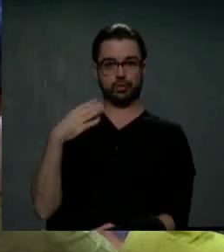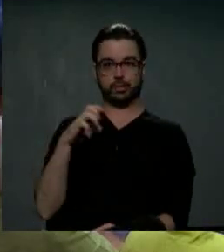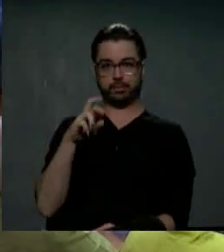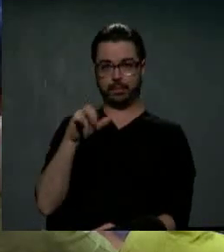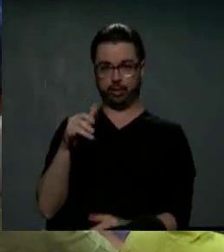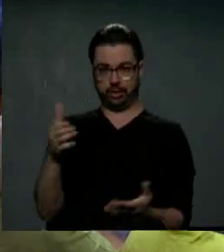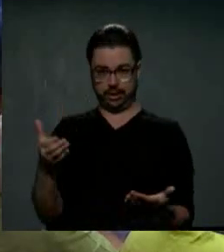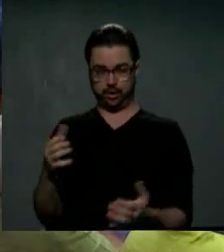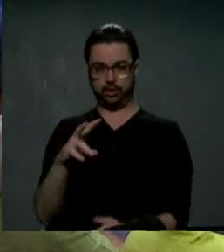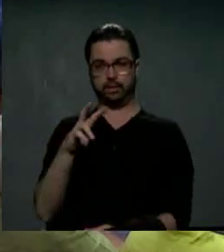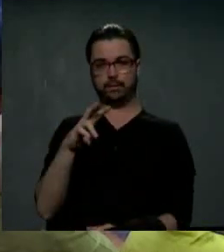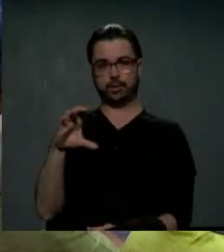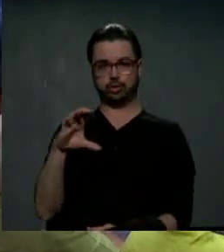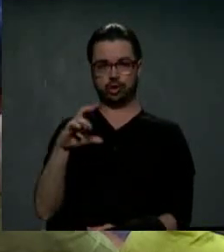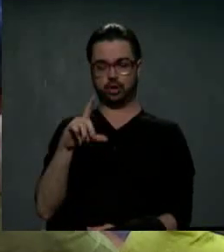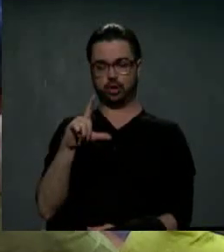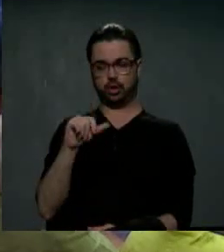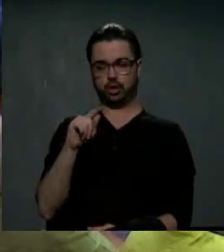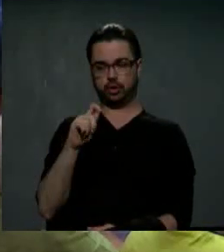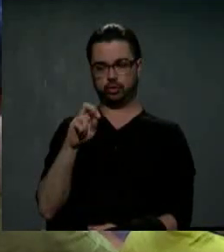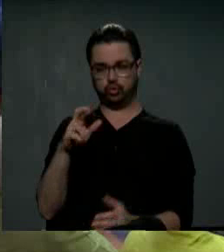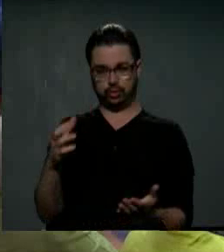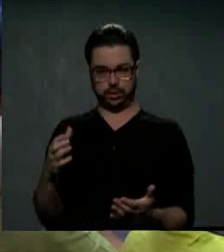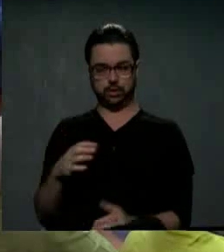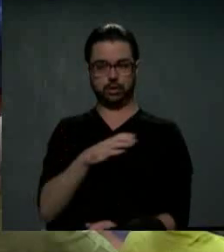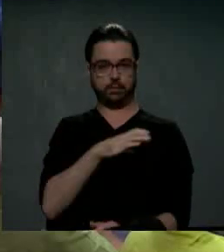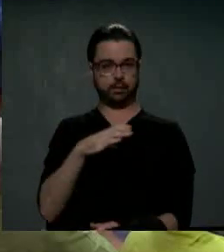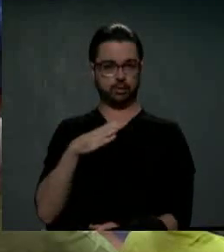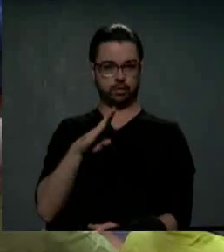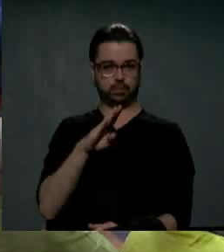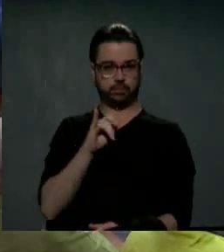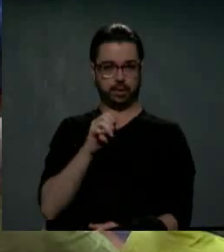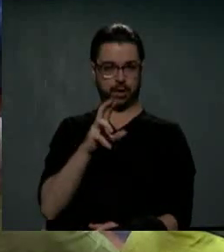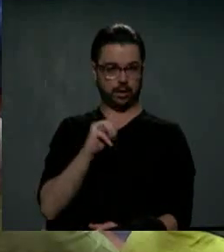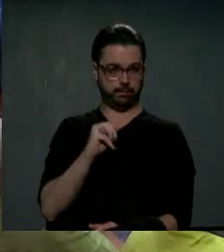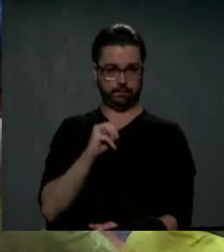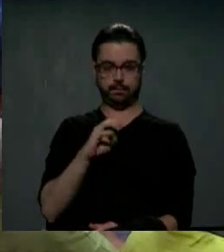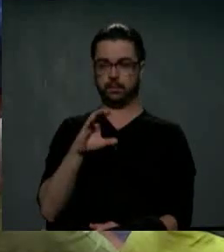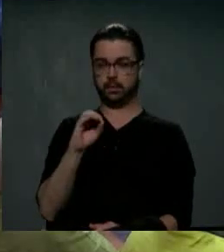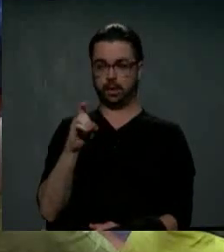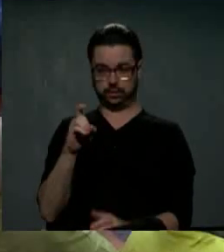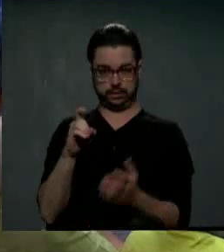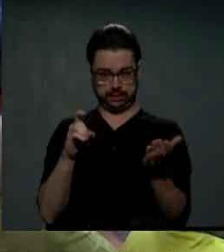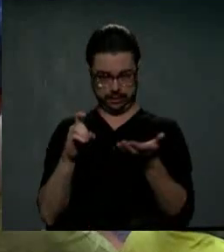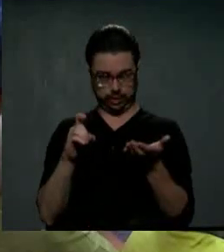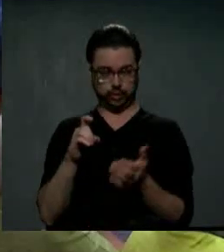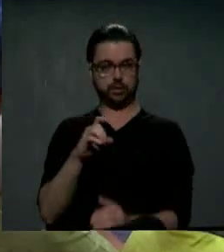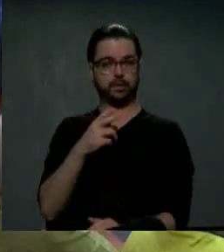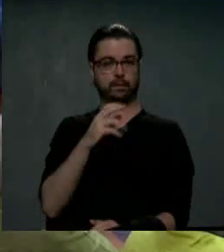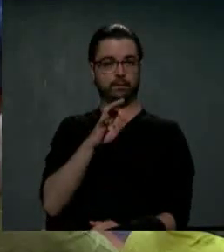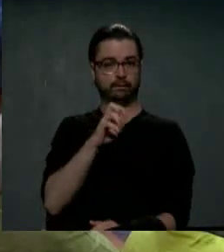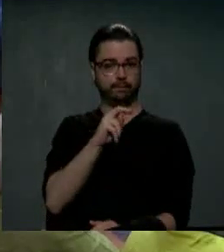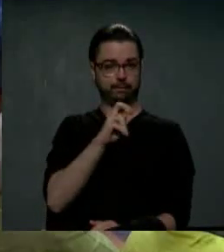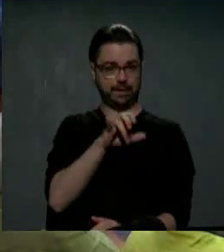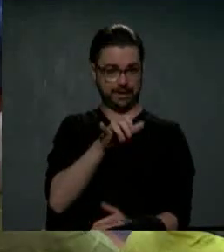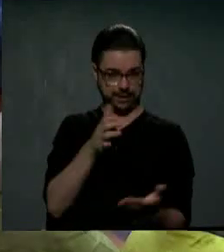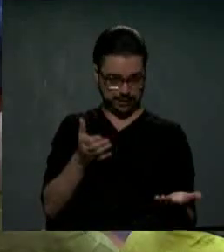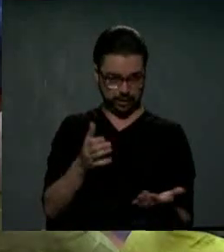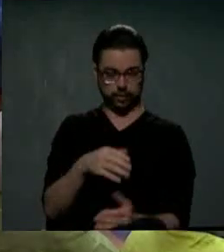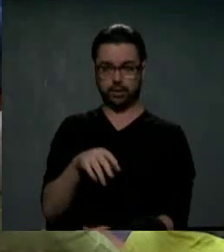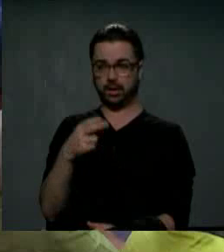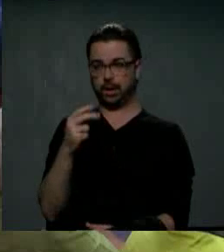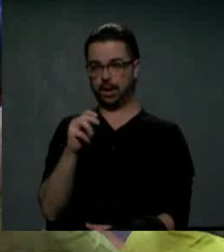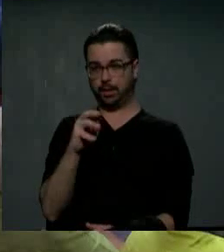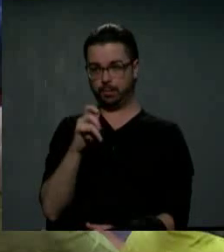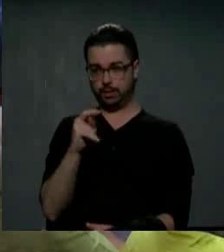Vice Chair Latour. Here. Commissioner Bonham. Commissioner Cox. Here. Commissioner Finney. Here. Commissioner Hamilton. Here. Commissioner Haynes. Here.